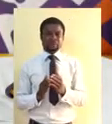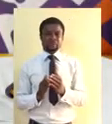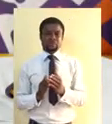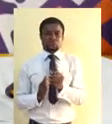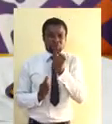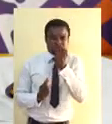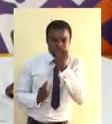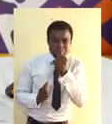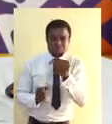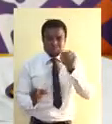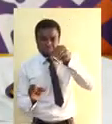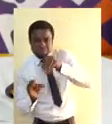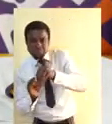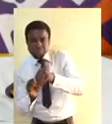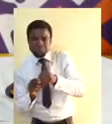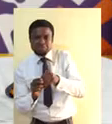two.